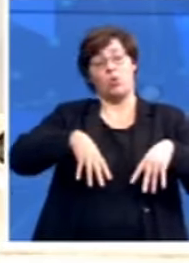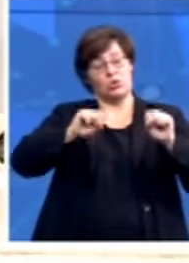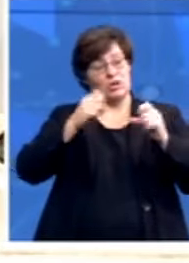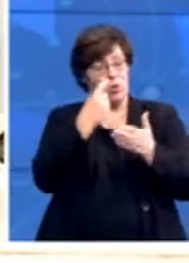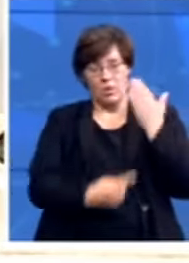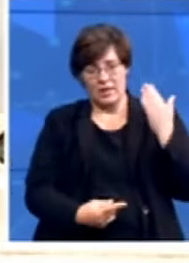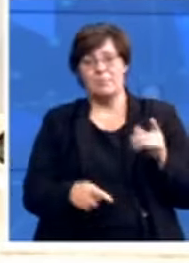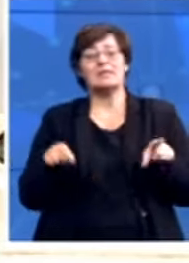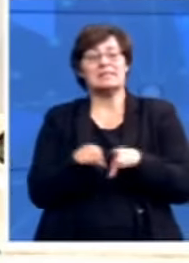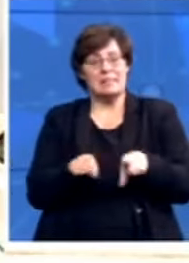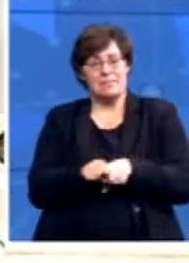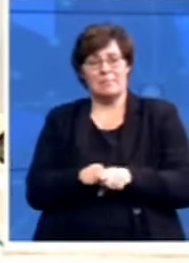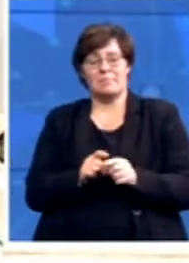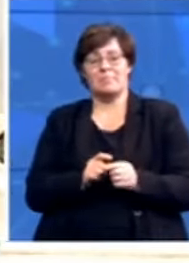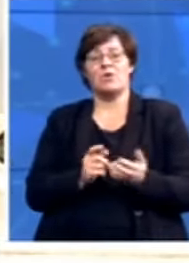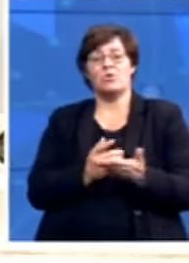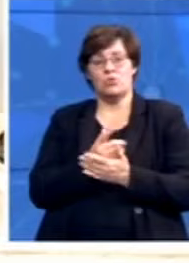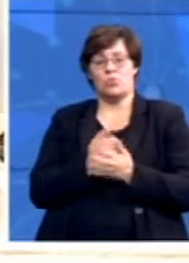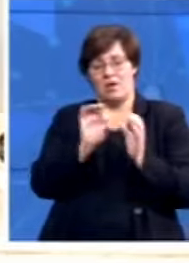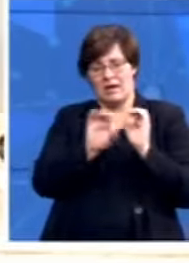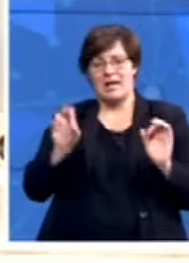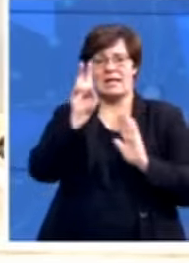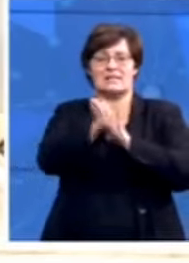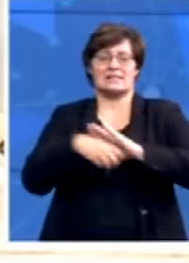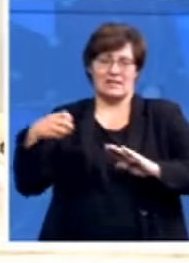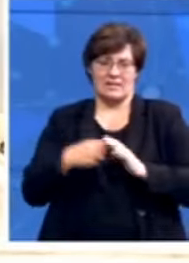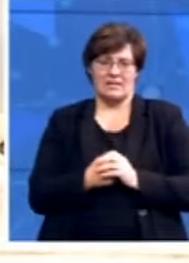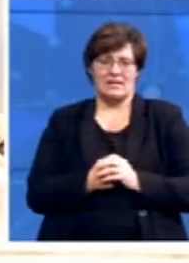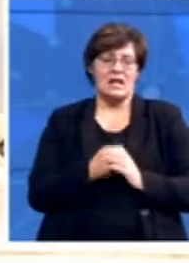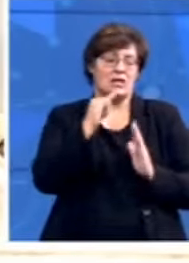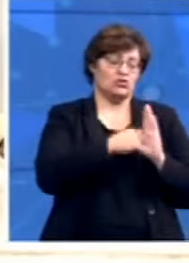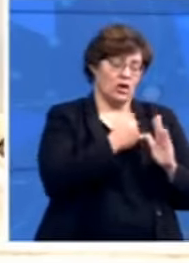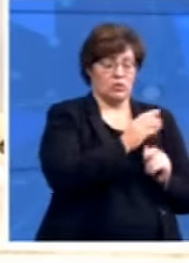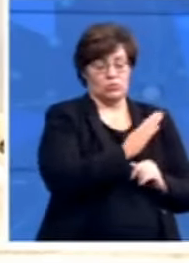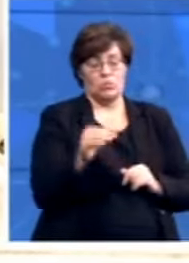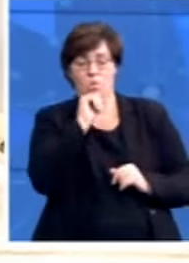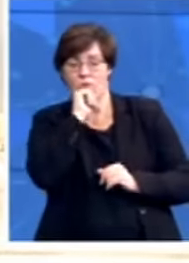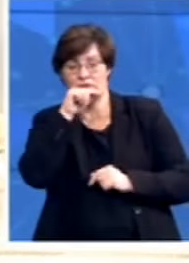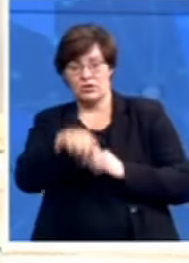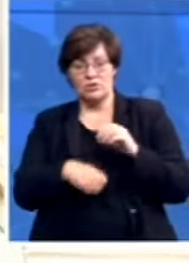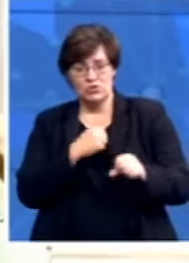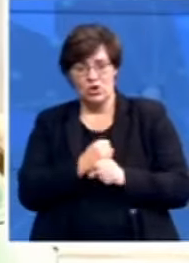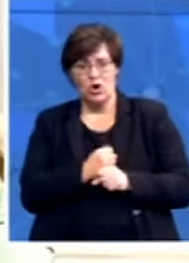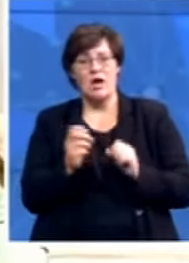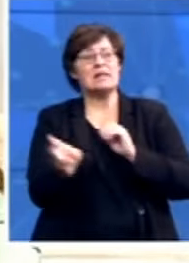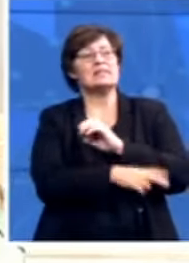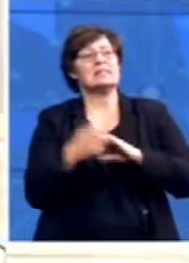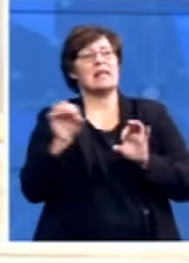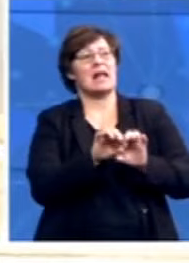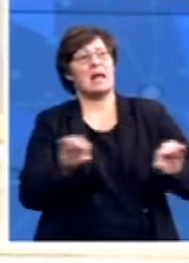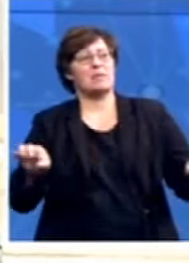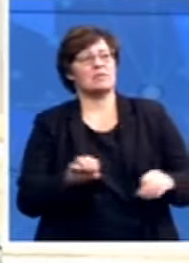theft, where between January and August this year, we had at least 254 line breaks, which means